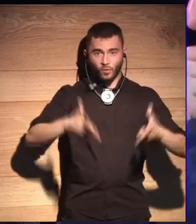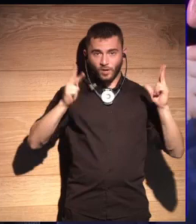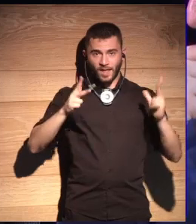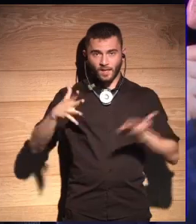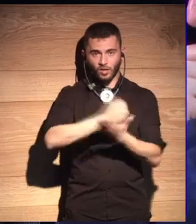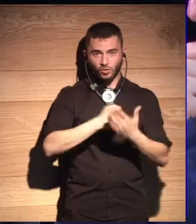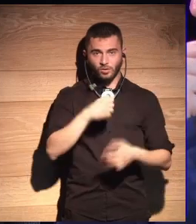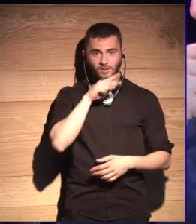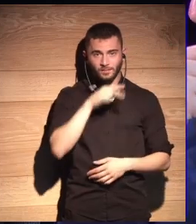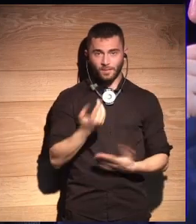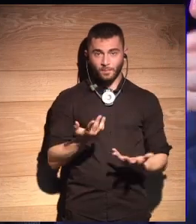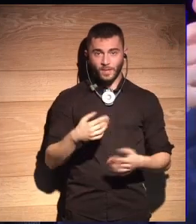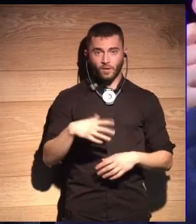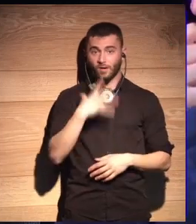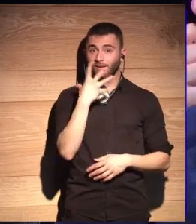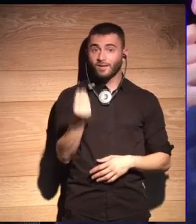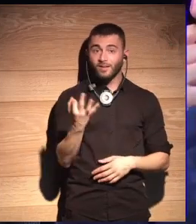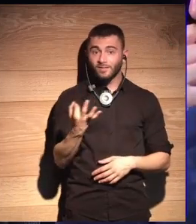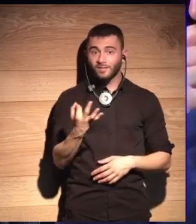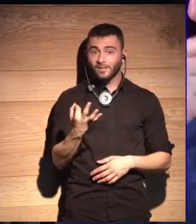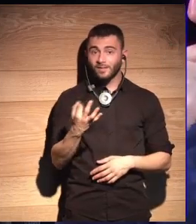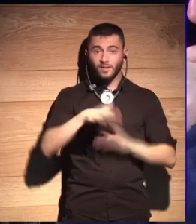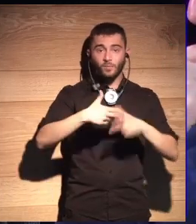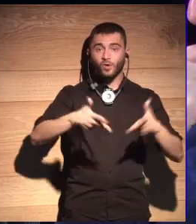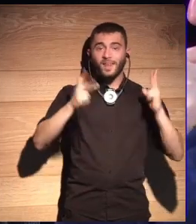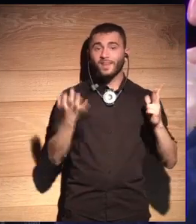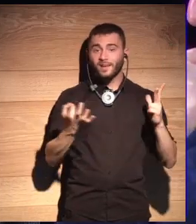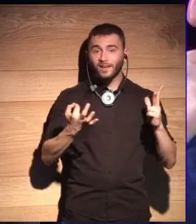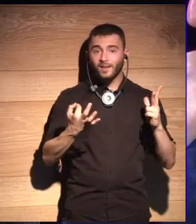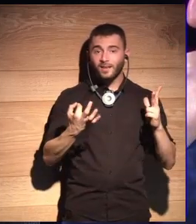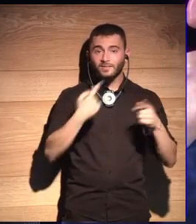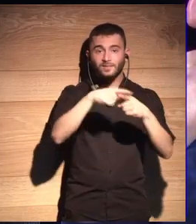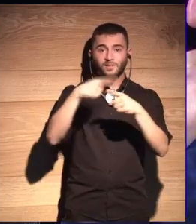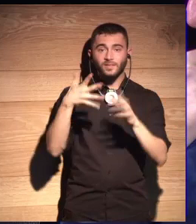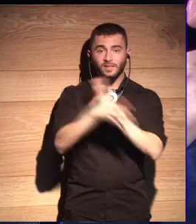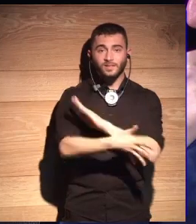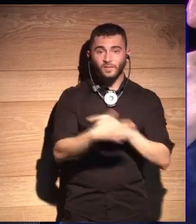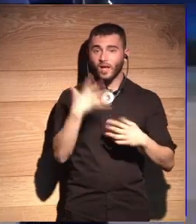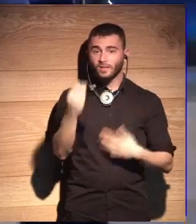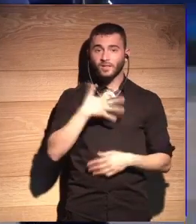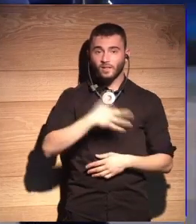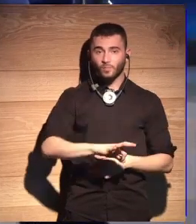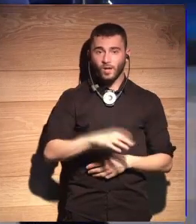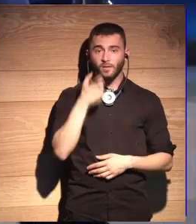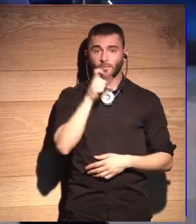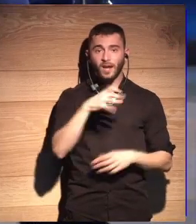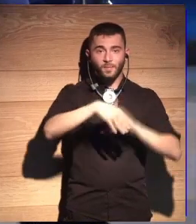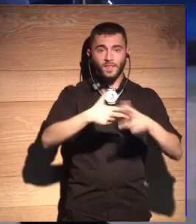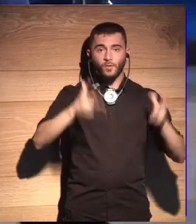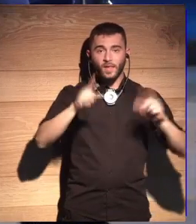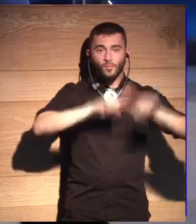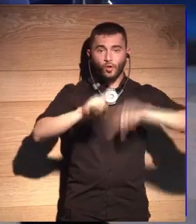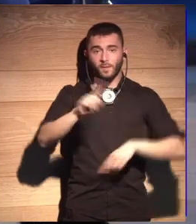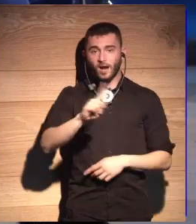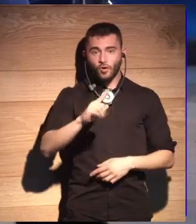is speaking about democracy, but they understand different things when they speak about democracy. So the problem is not in